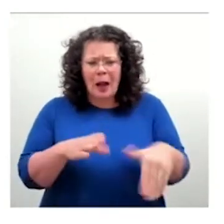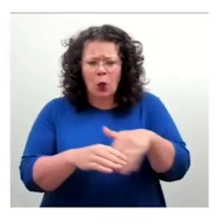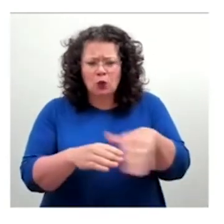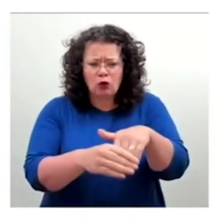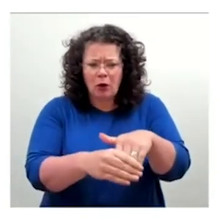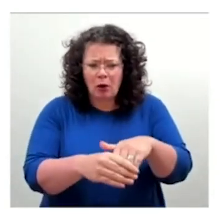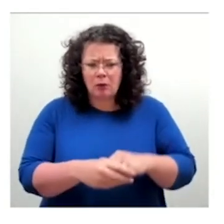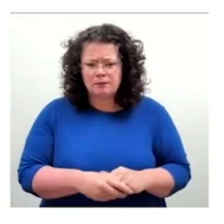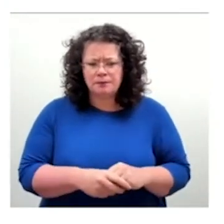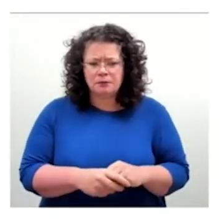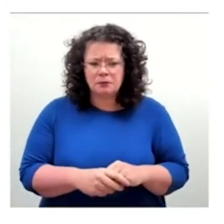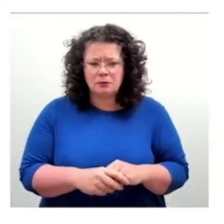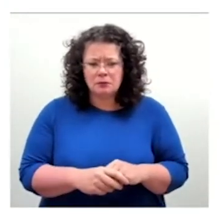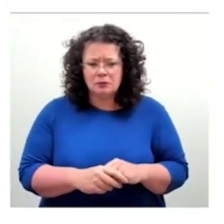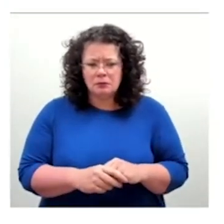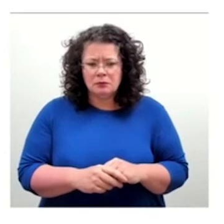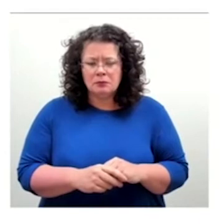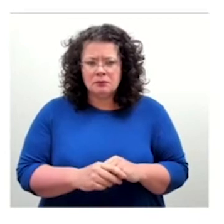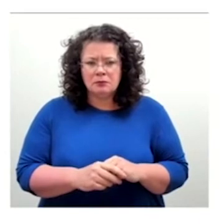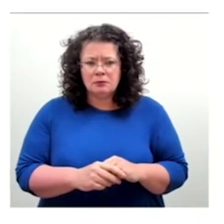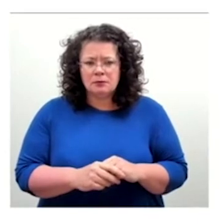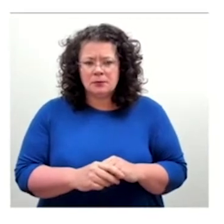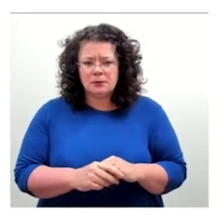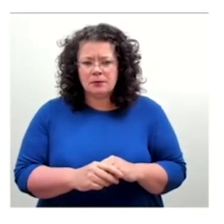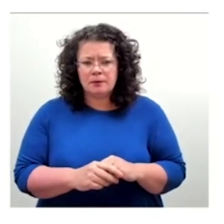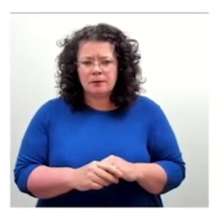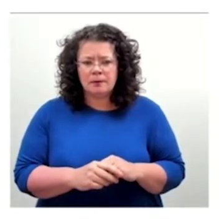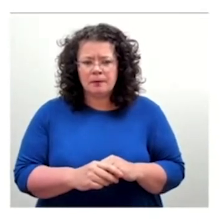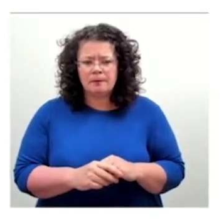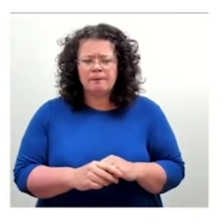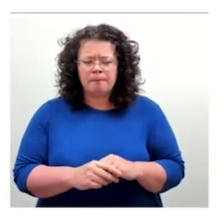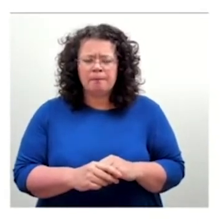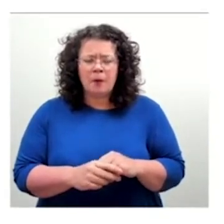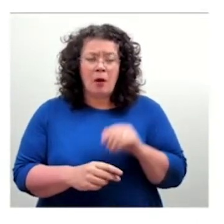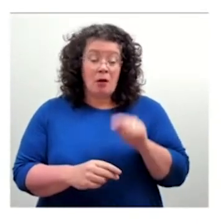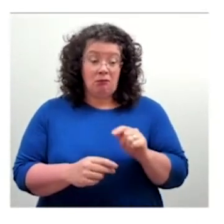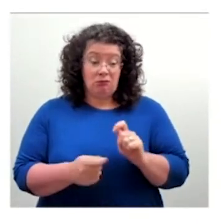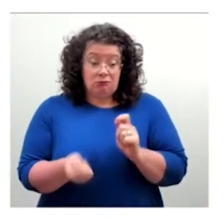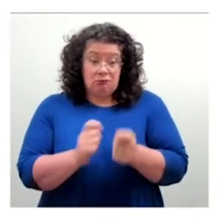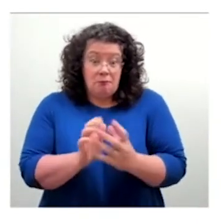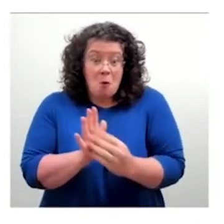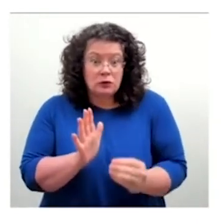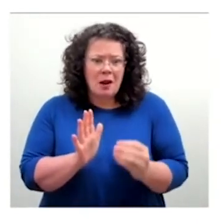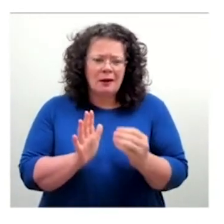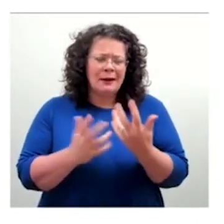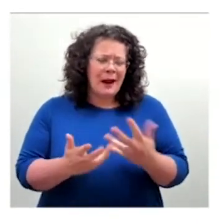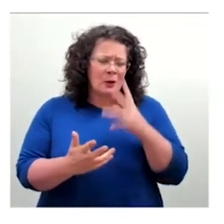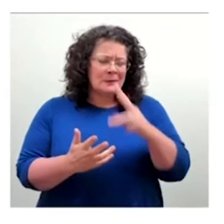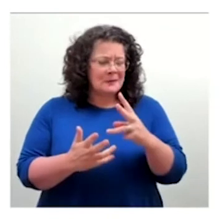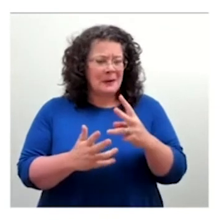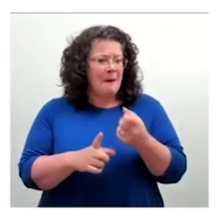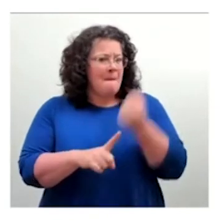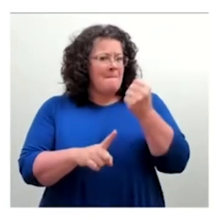accessibility not as a people hiring discipline and as a technical discipline, but as a culture that needs to be grown. You